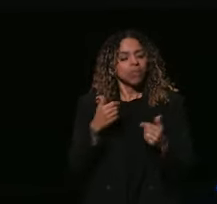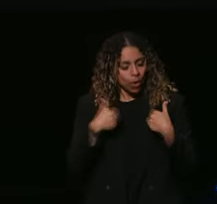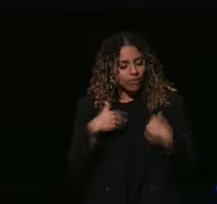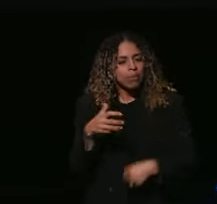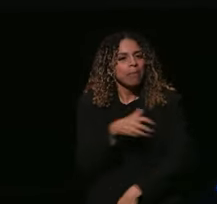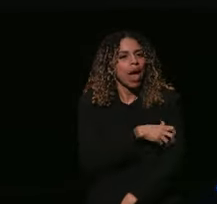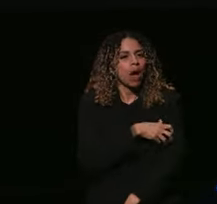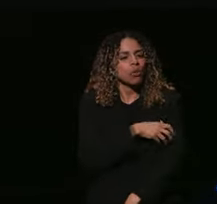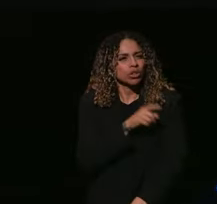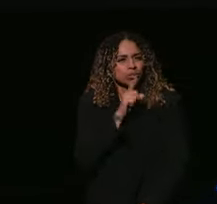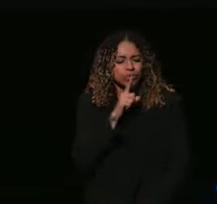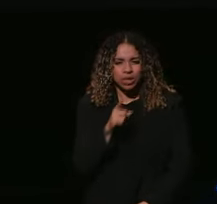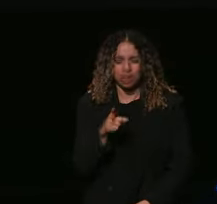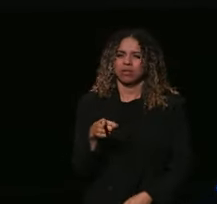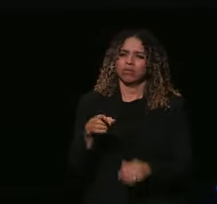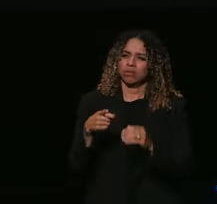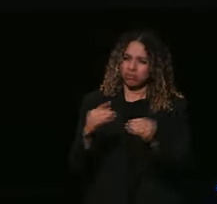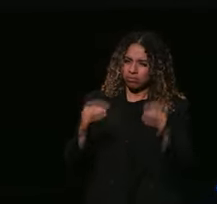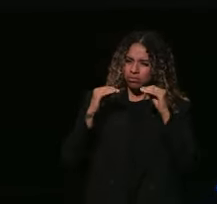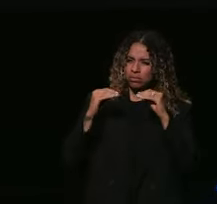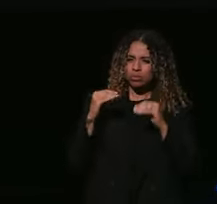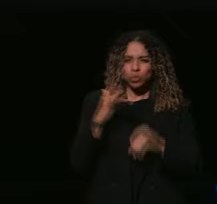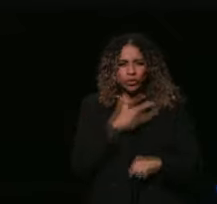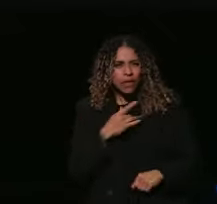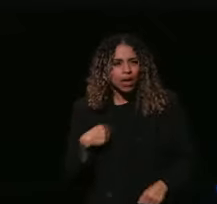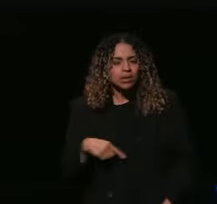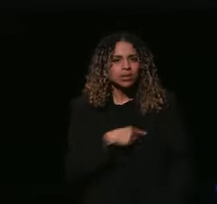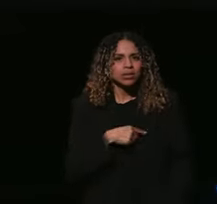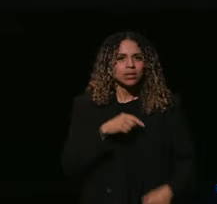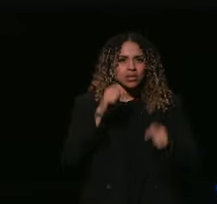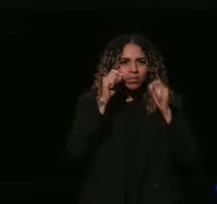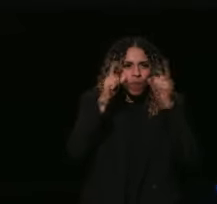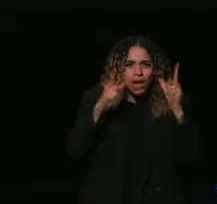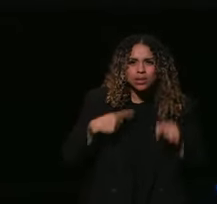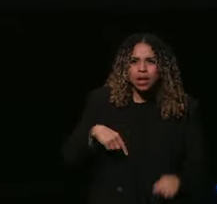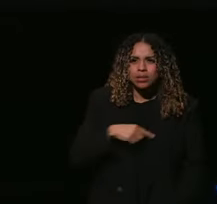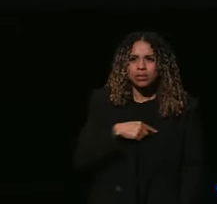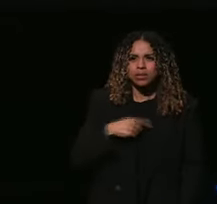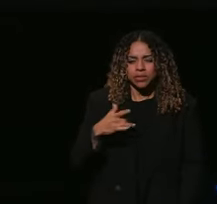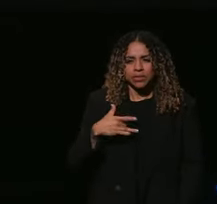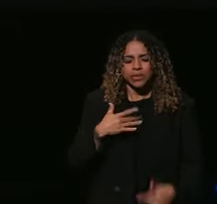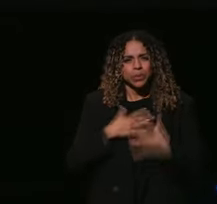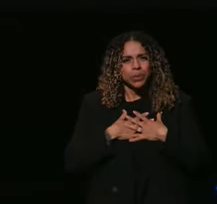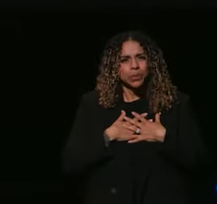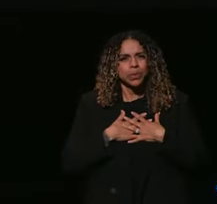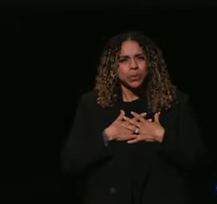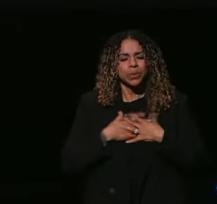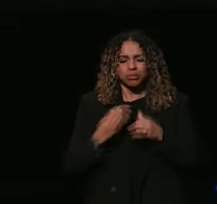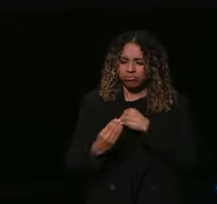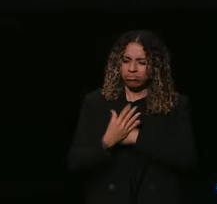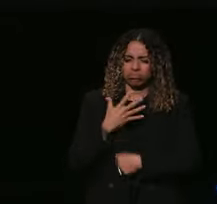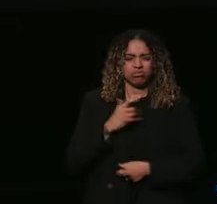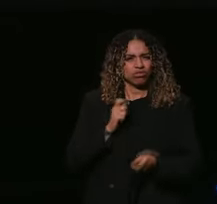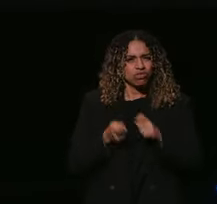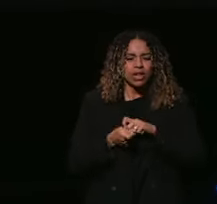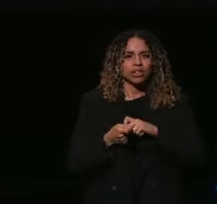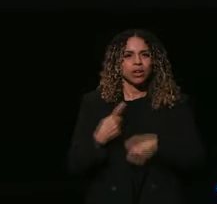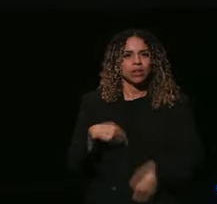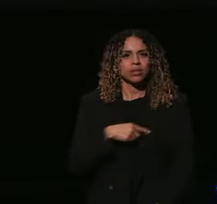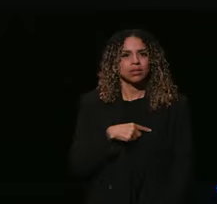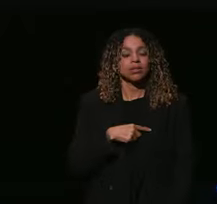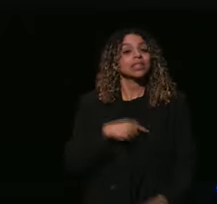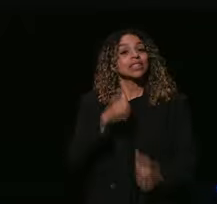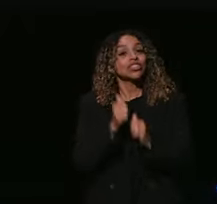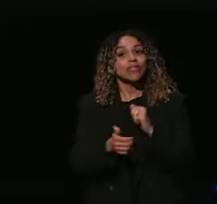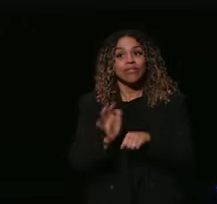us, surprise us, touch our hearts, change us. Each of these filmmakers also took